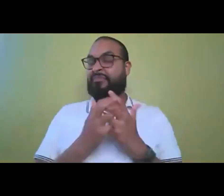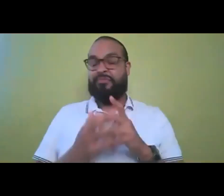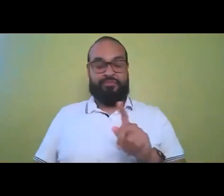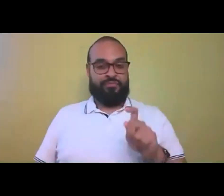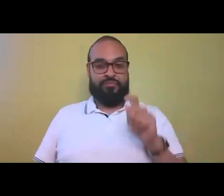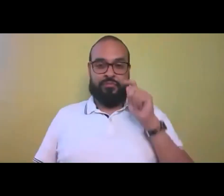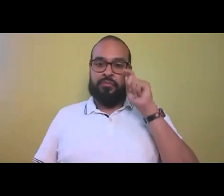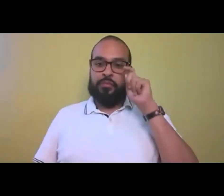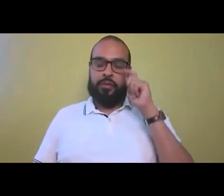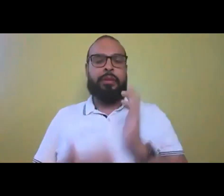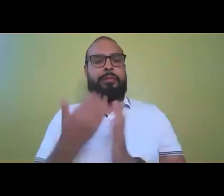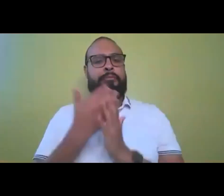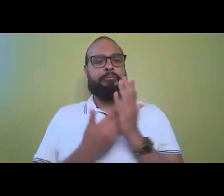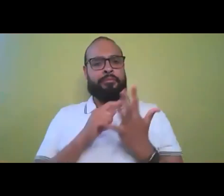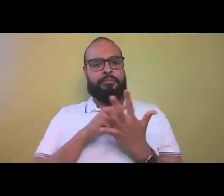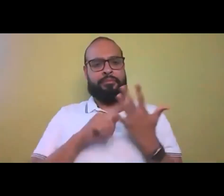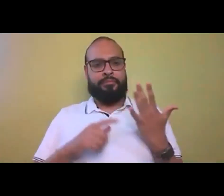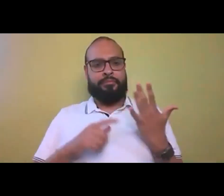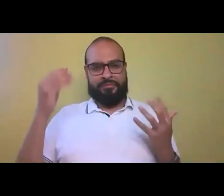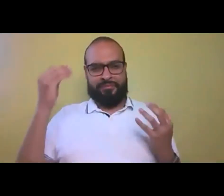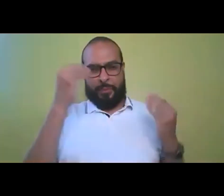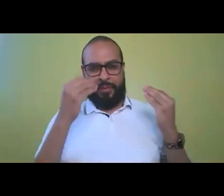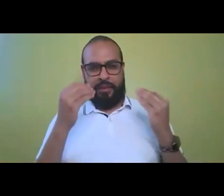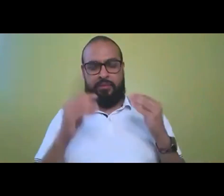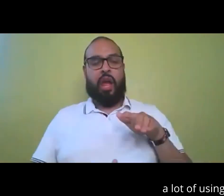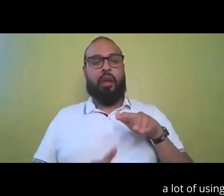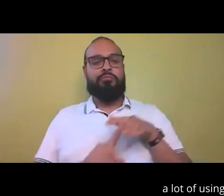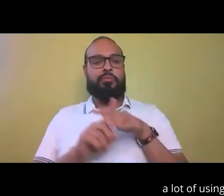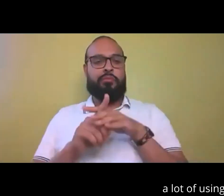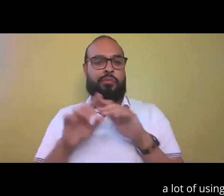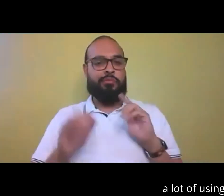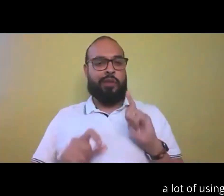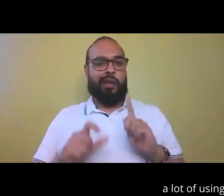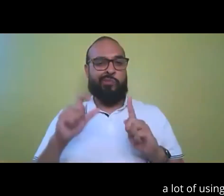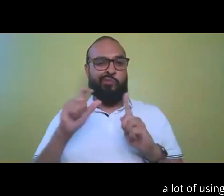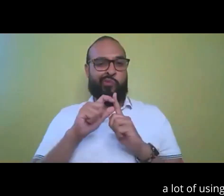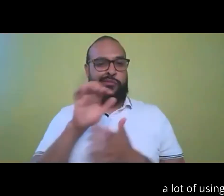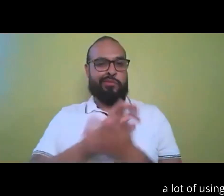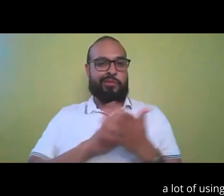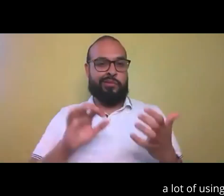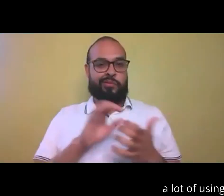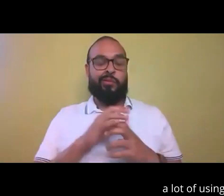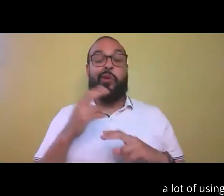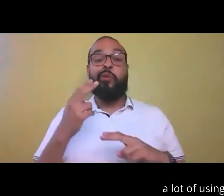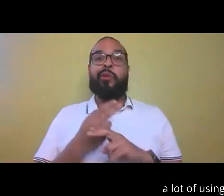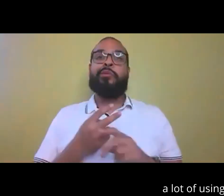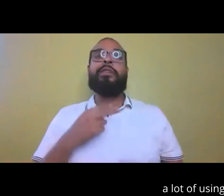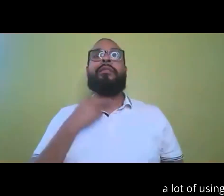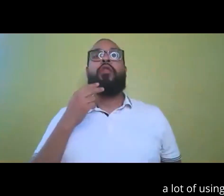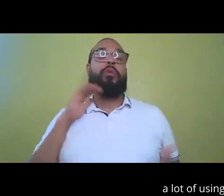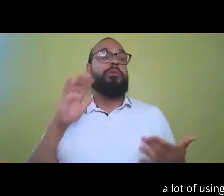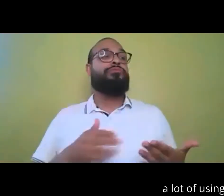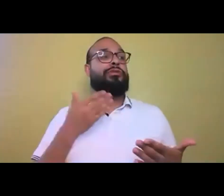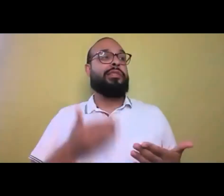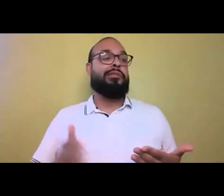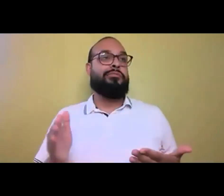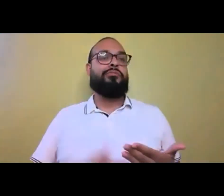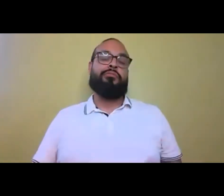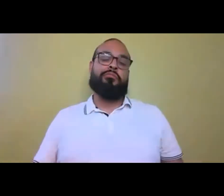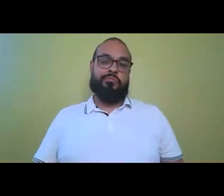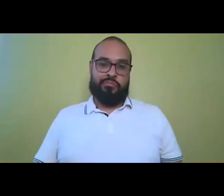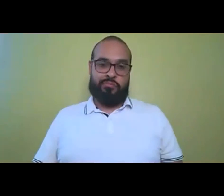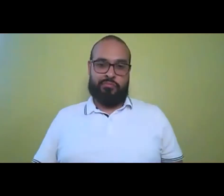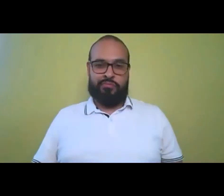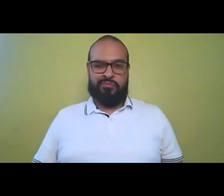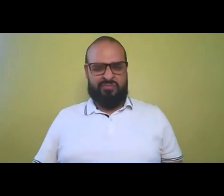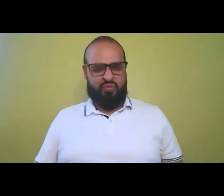things that I'm thinking about that popped up on the word cloud was a lot of using vocalization, singing, angry outbursts,